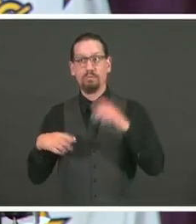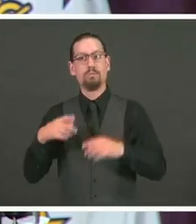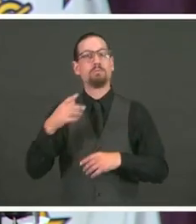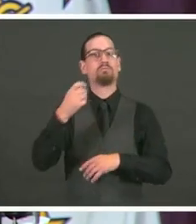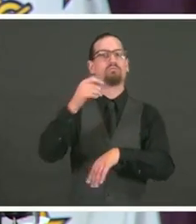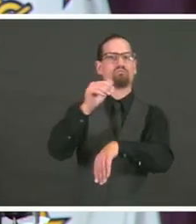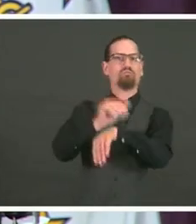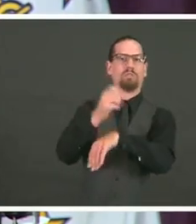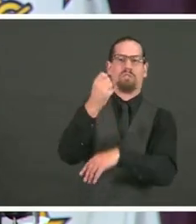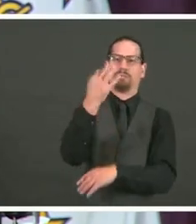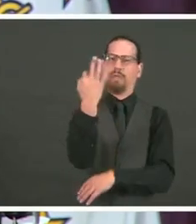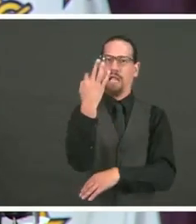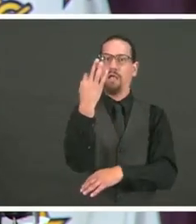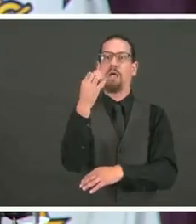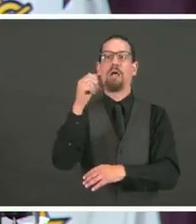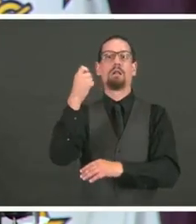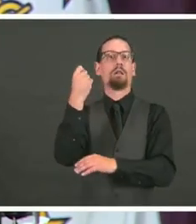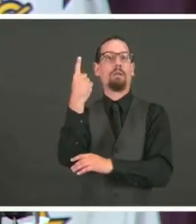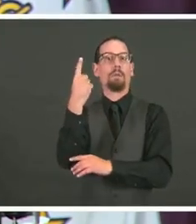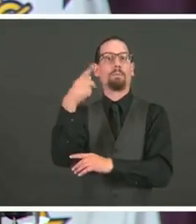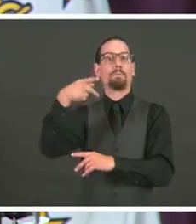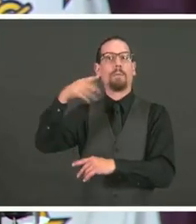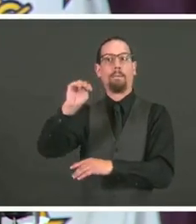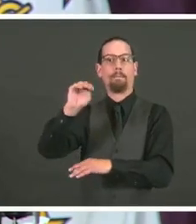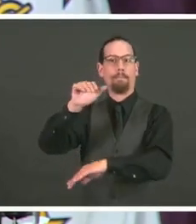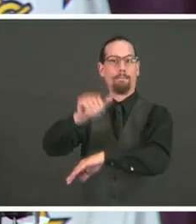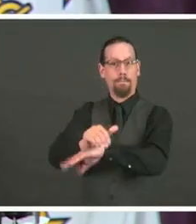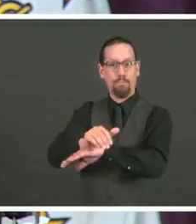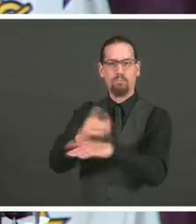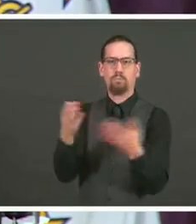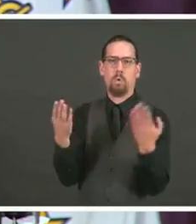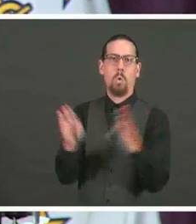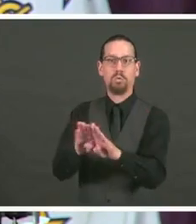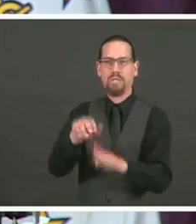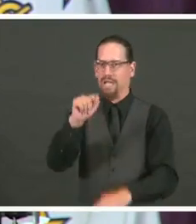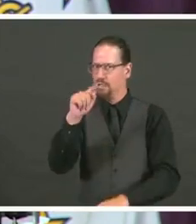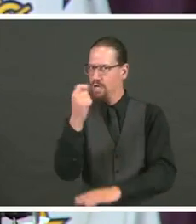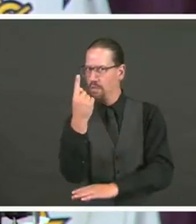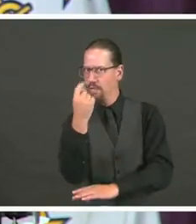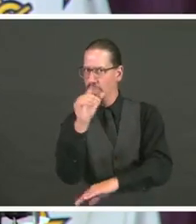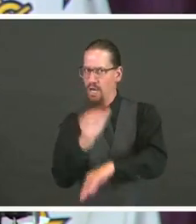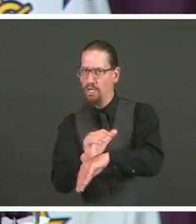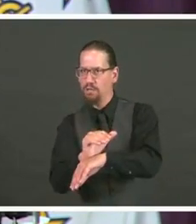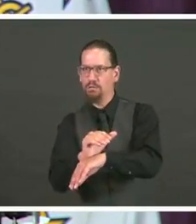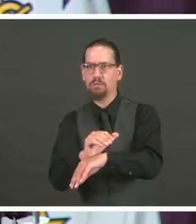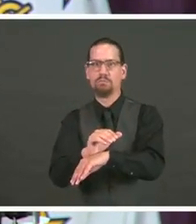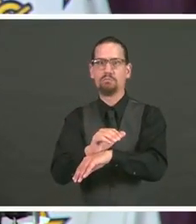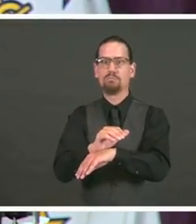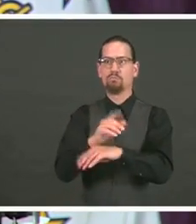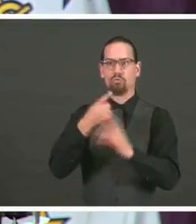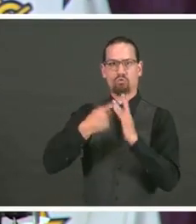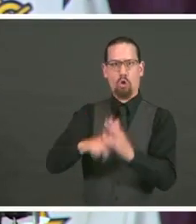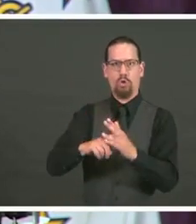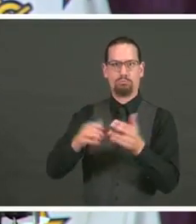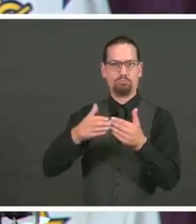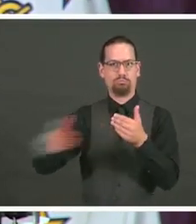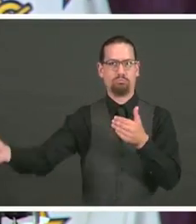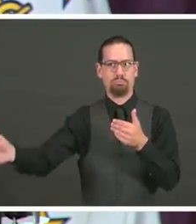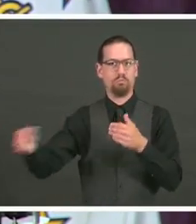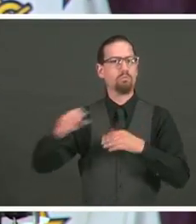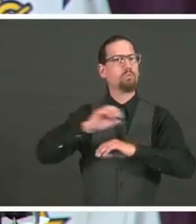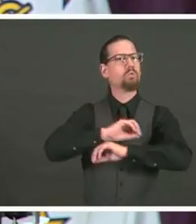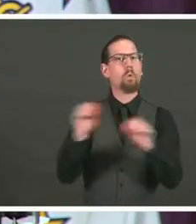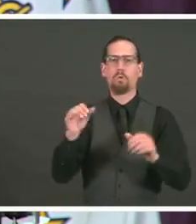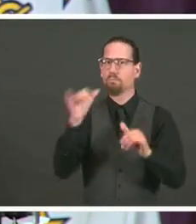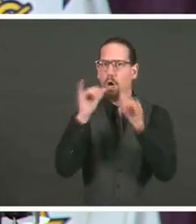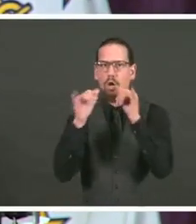No bars allowed to operate past 11 o'clock at night starting this Friday. Restaurants that